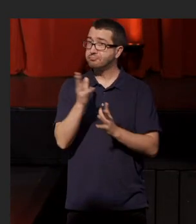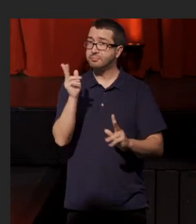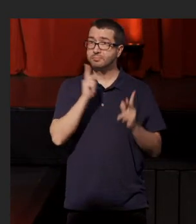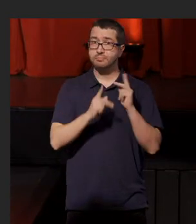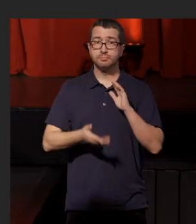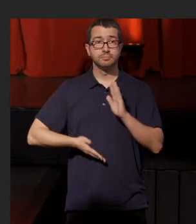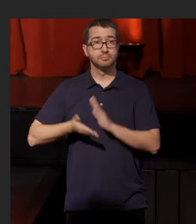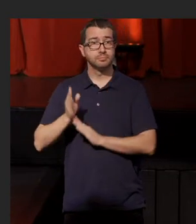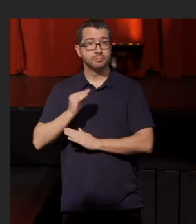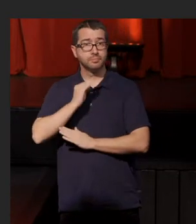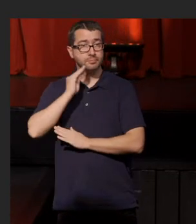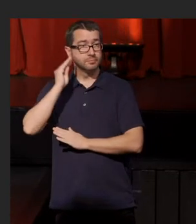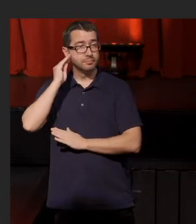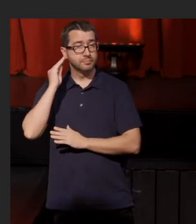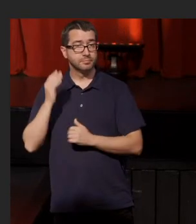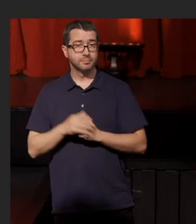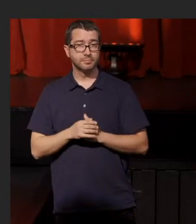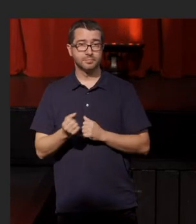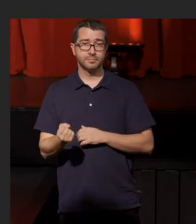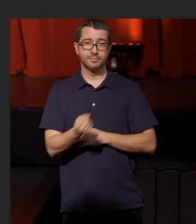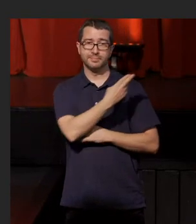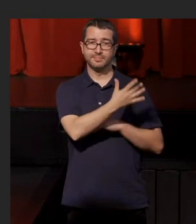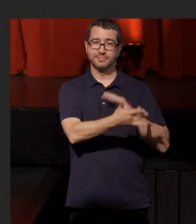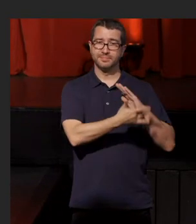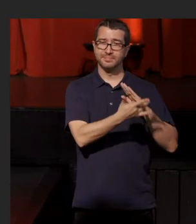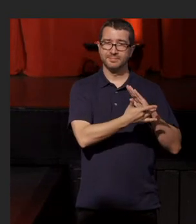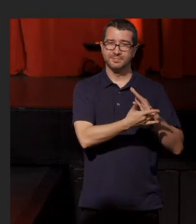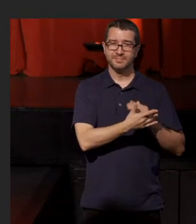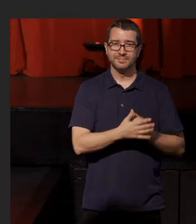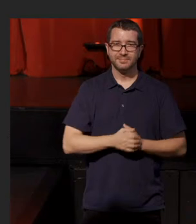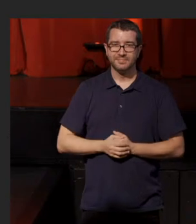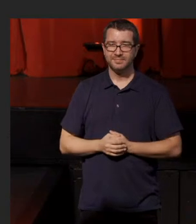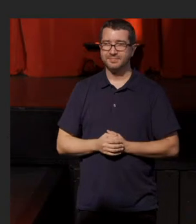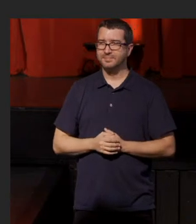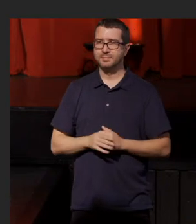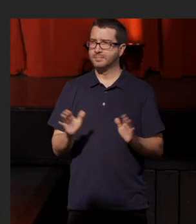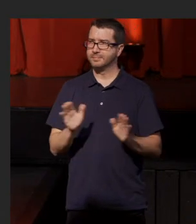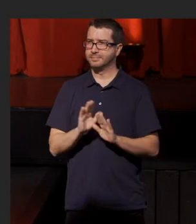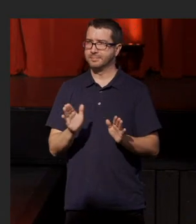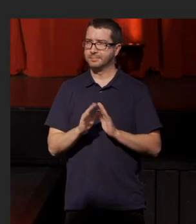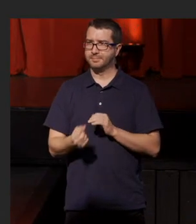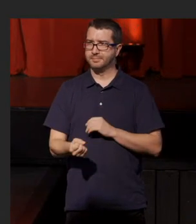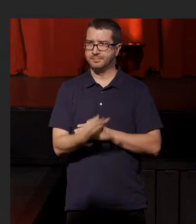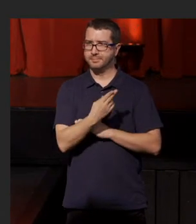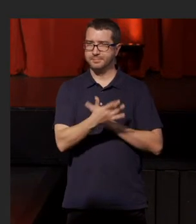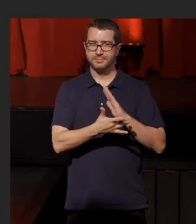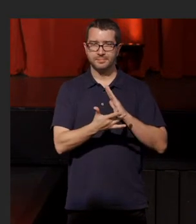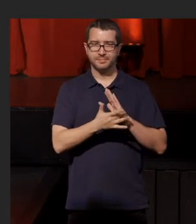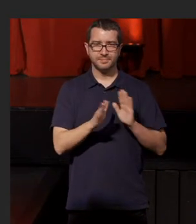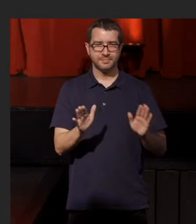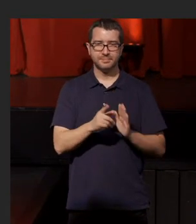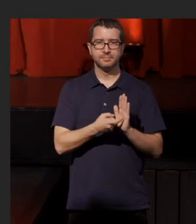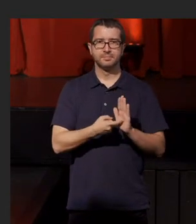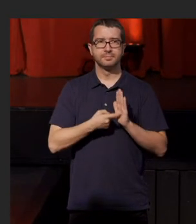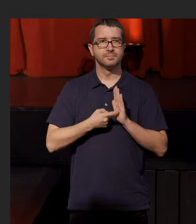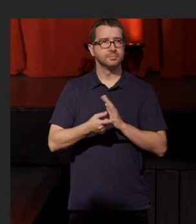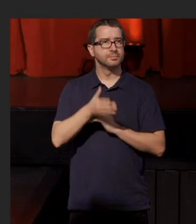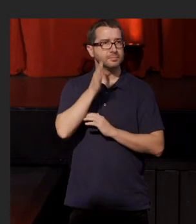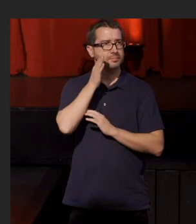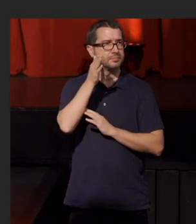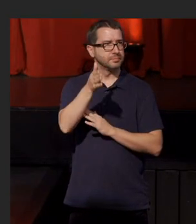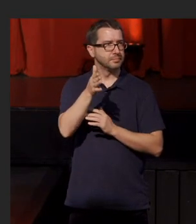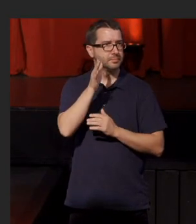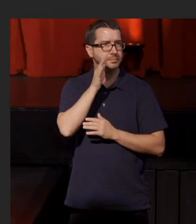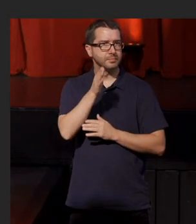as they are throwing out their devices or not. Don't throw out your devices. I think they'll be essential to our future and